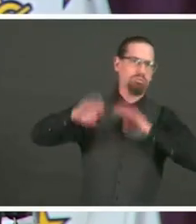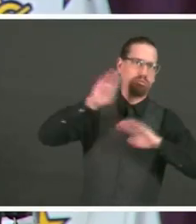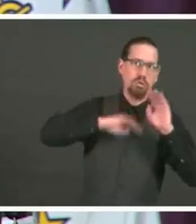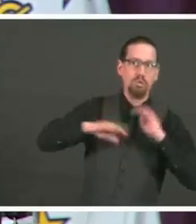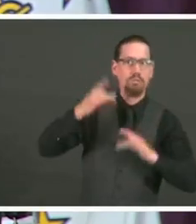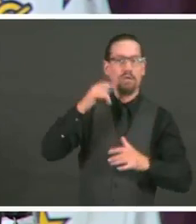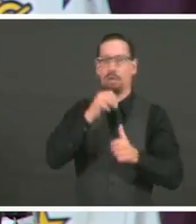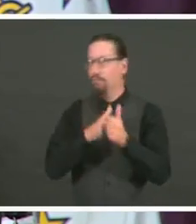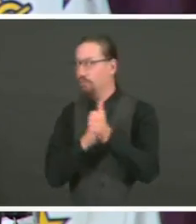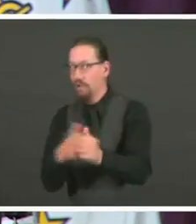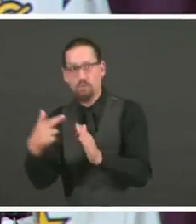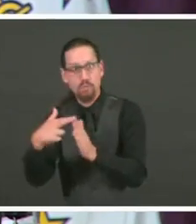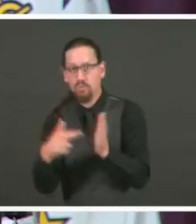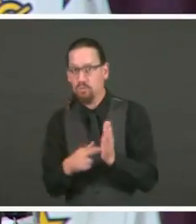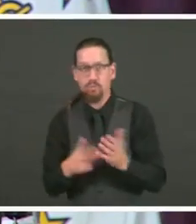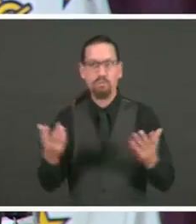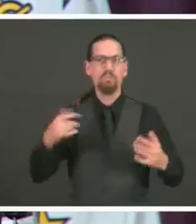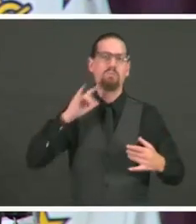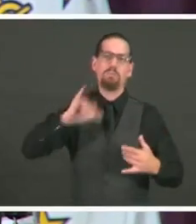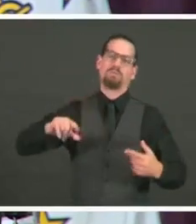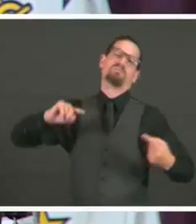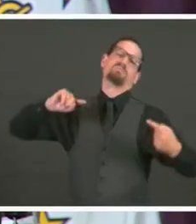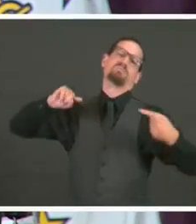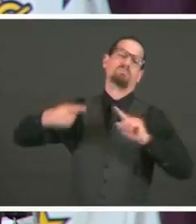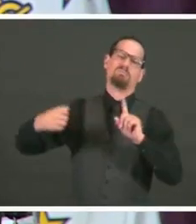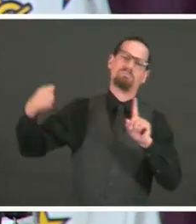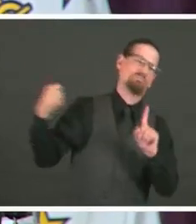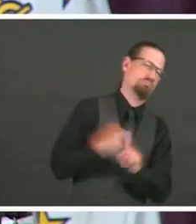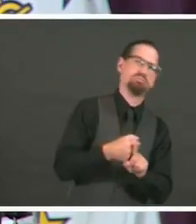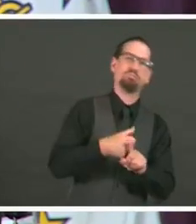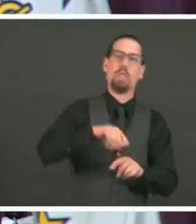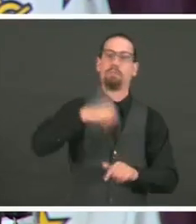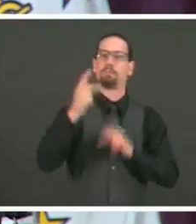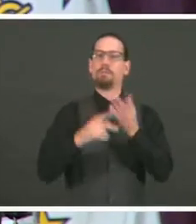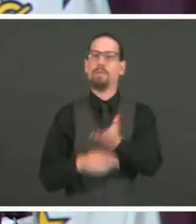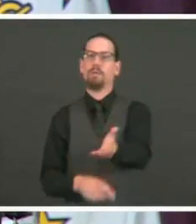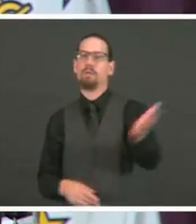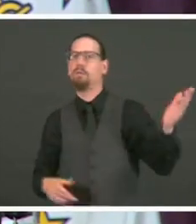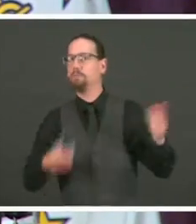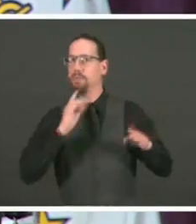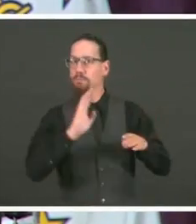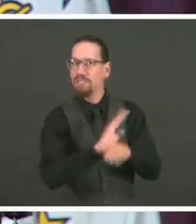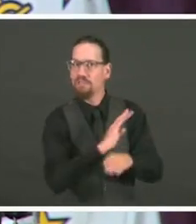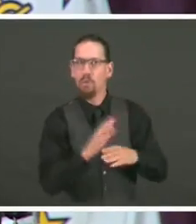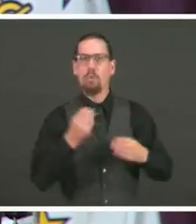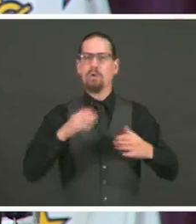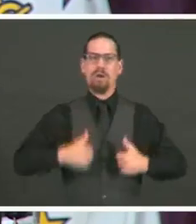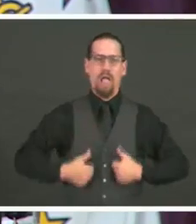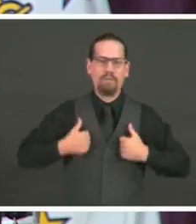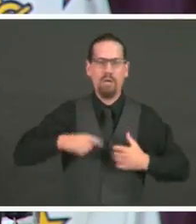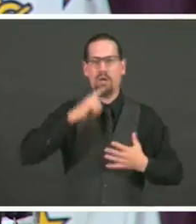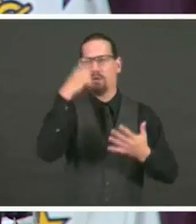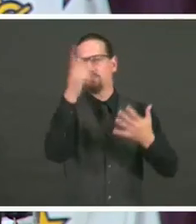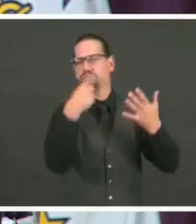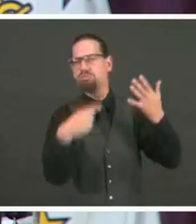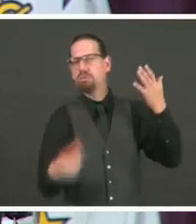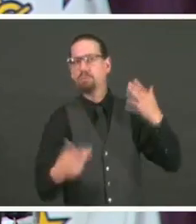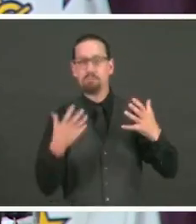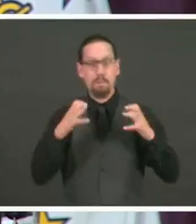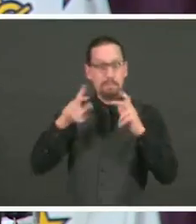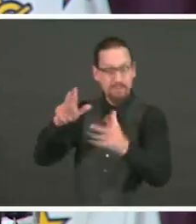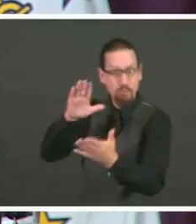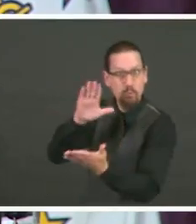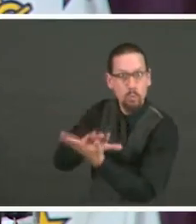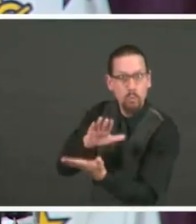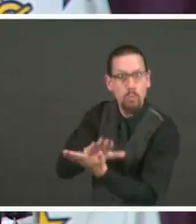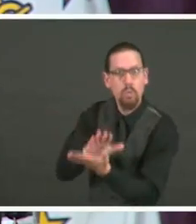rules are really going to ruin things for everyone else, for the kids who want to go to school, for folks who want to go to work, for people who want to go visit mom and